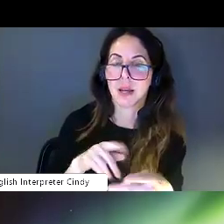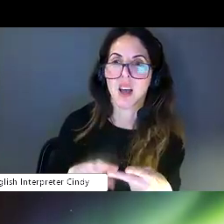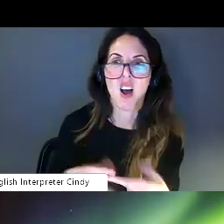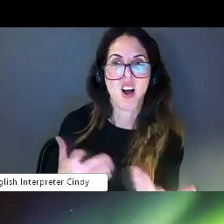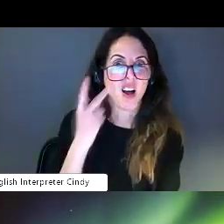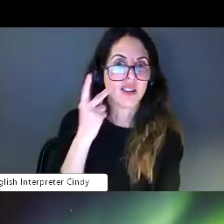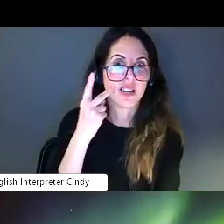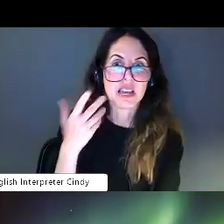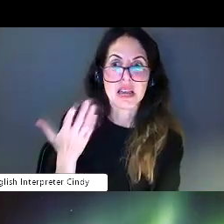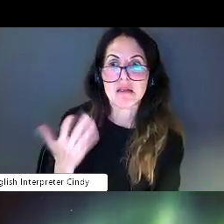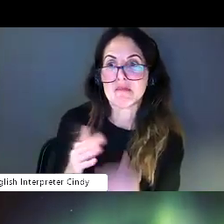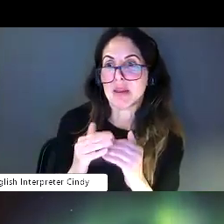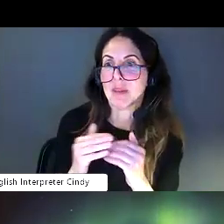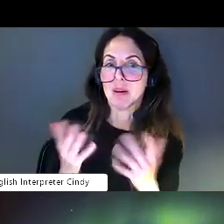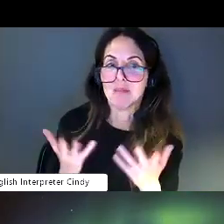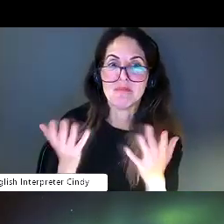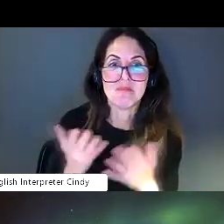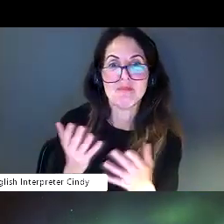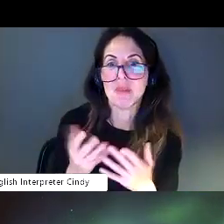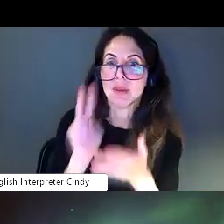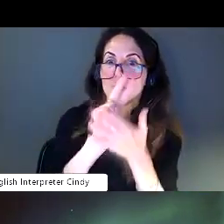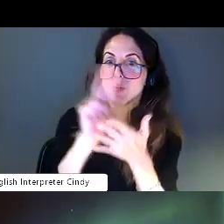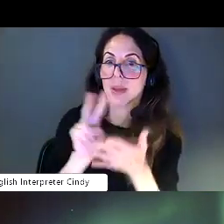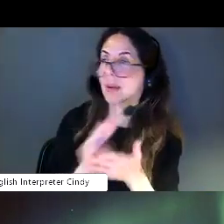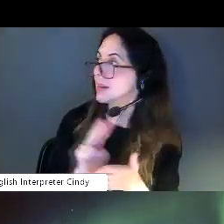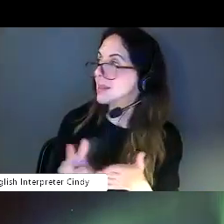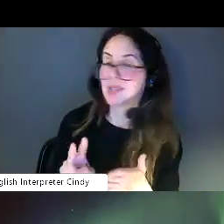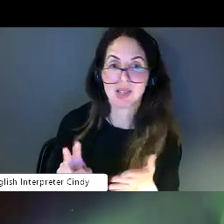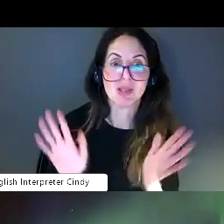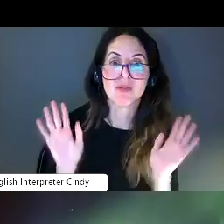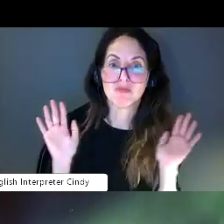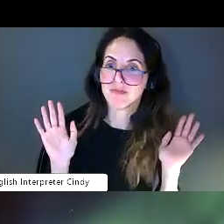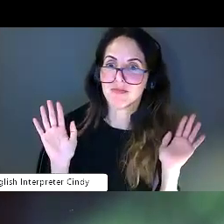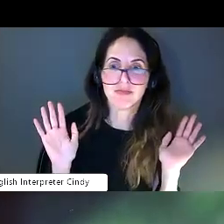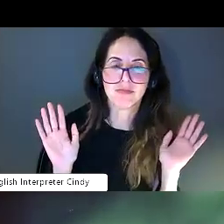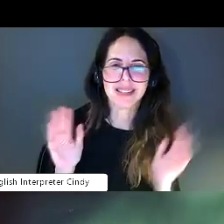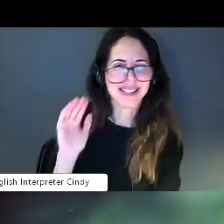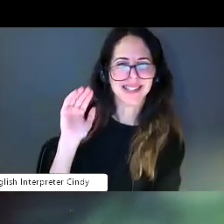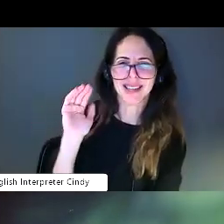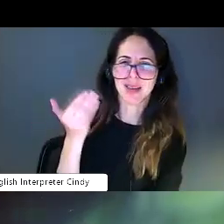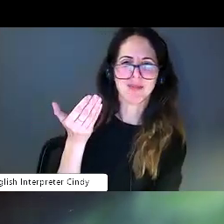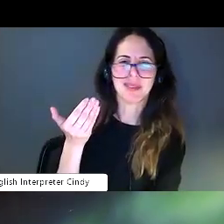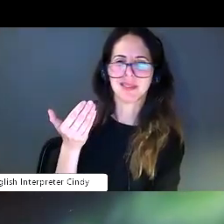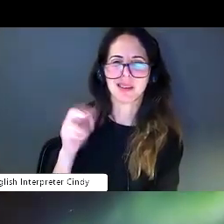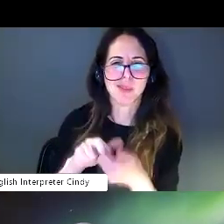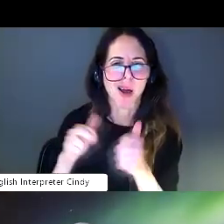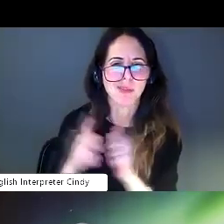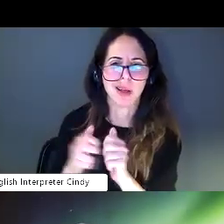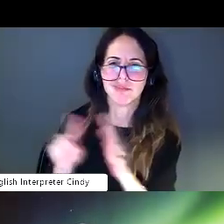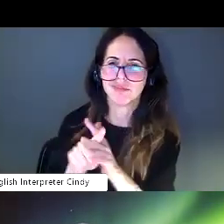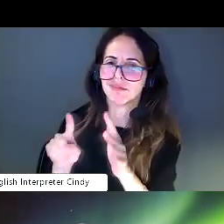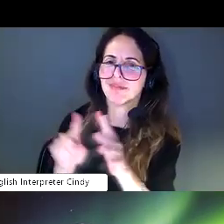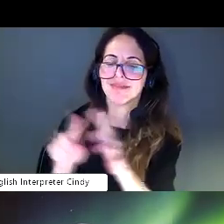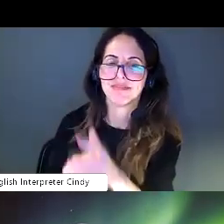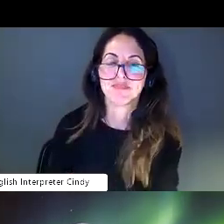least maybe like every couple weeks or something like that. There constantly seems to be those issues coming up. So it